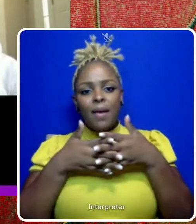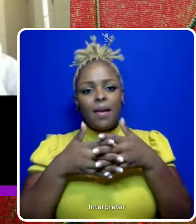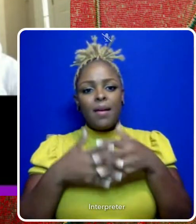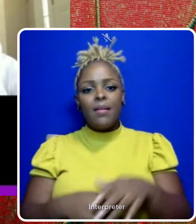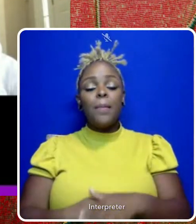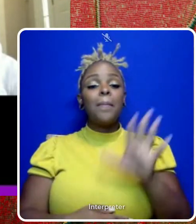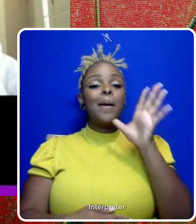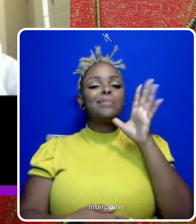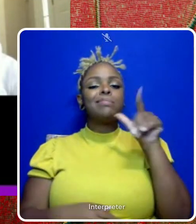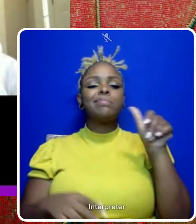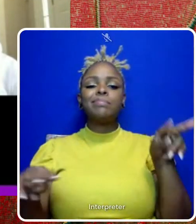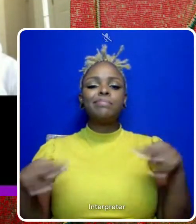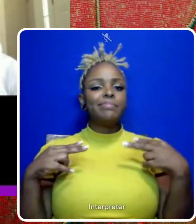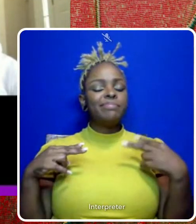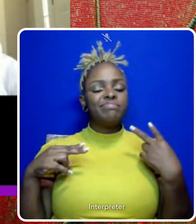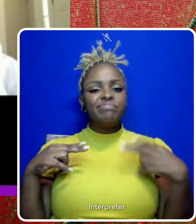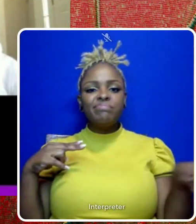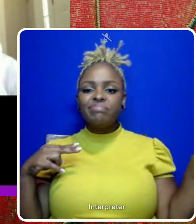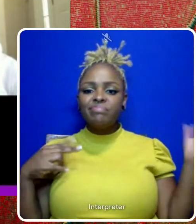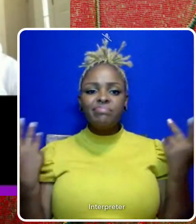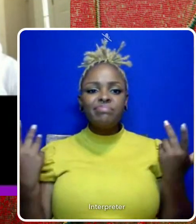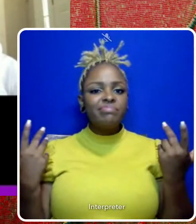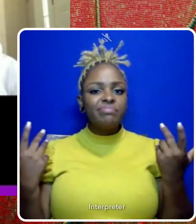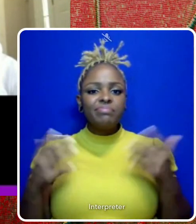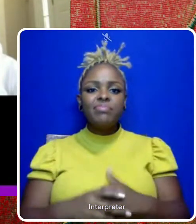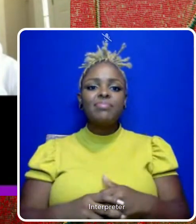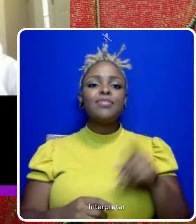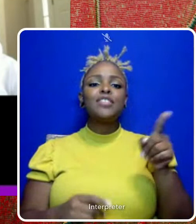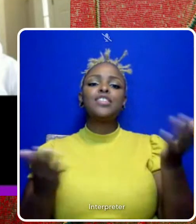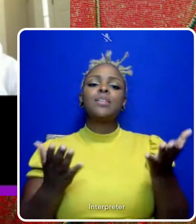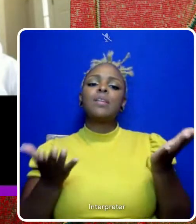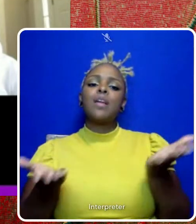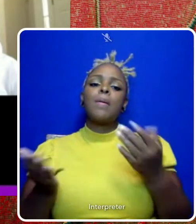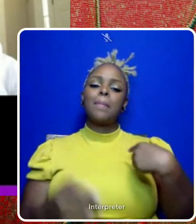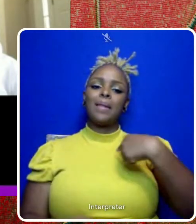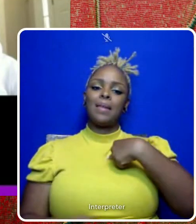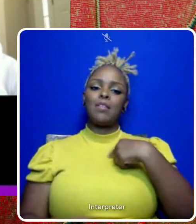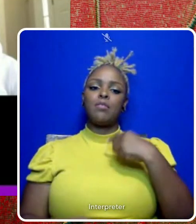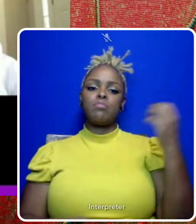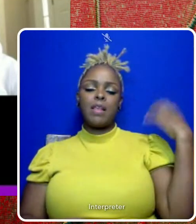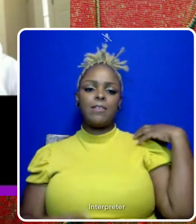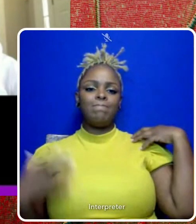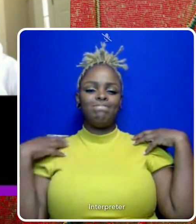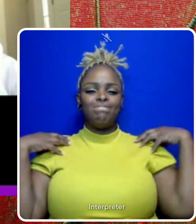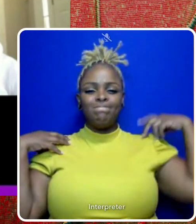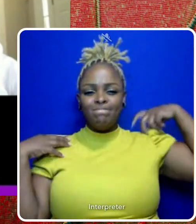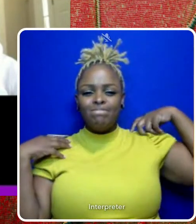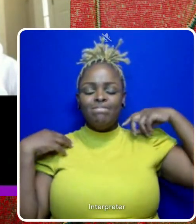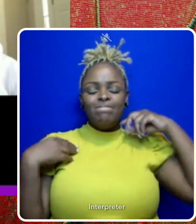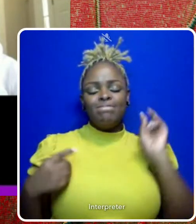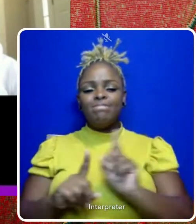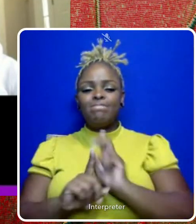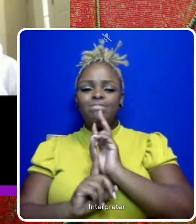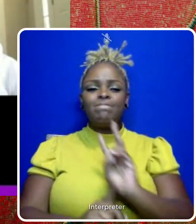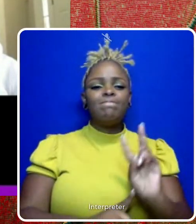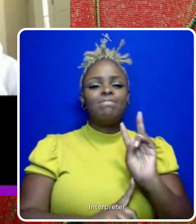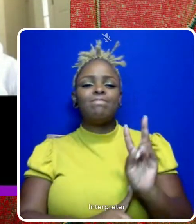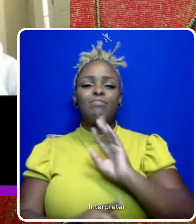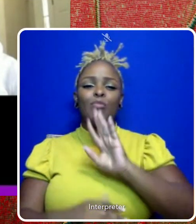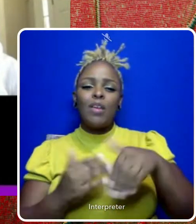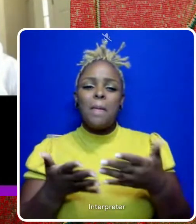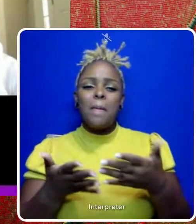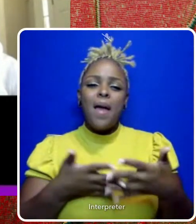us? Inches above everything that has happened to you. On your back. Our veins slip through our pores. We braid and